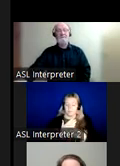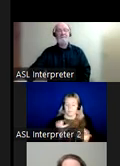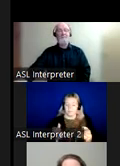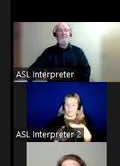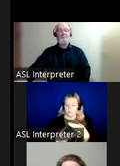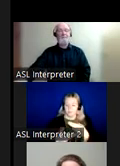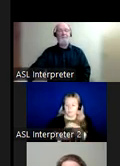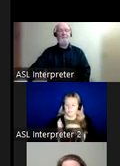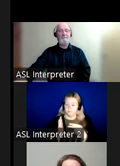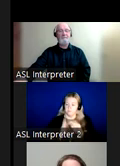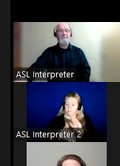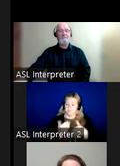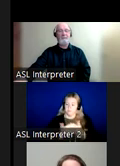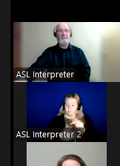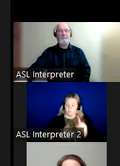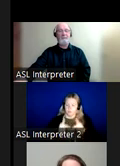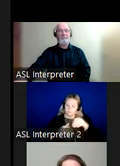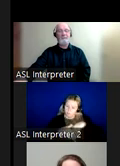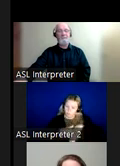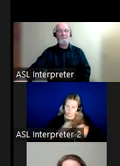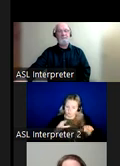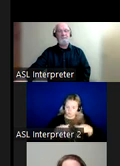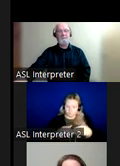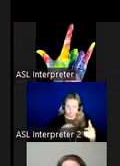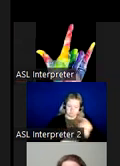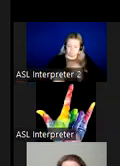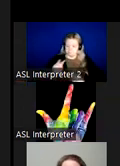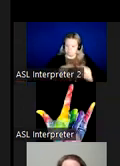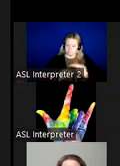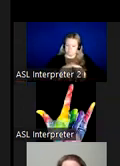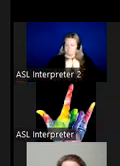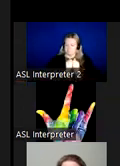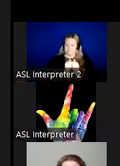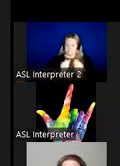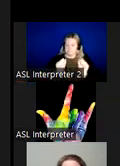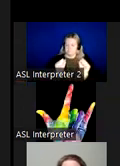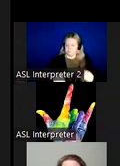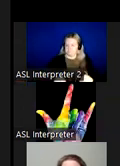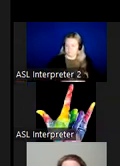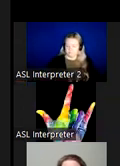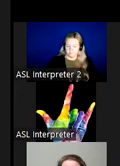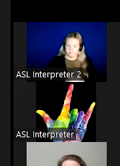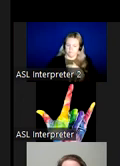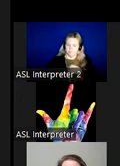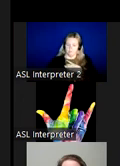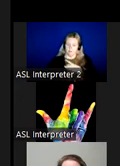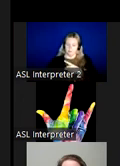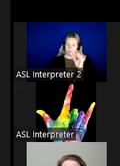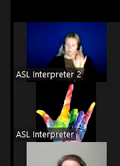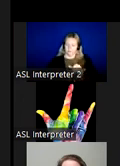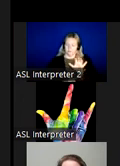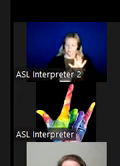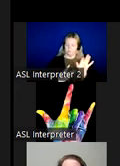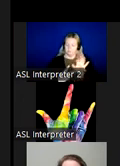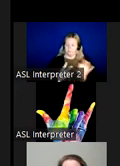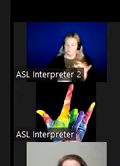where everyone can go in and view it together. And I really like that option as well, because you kind of feel like,